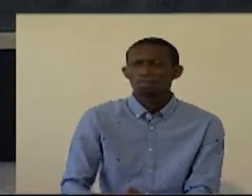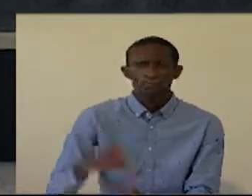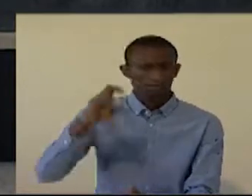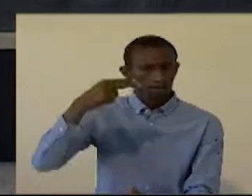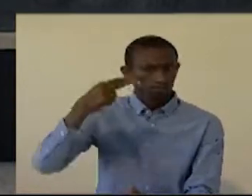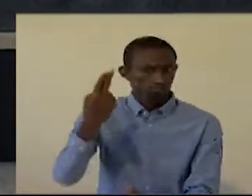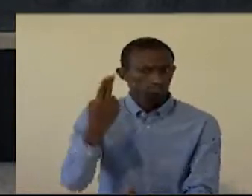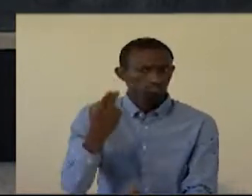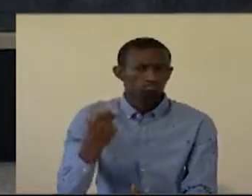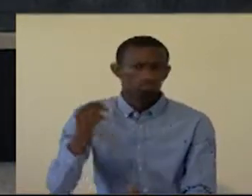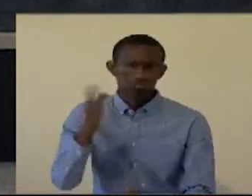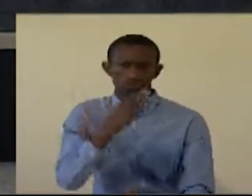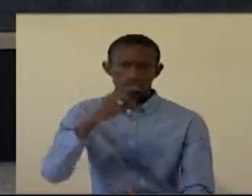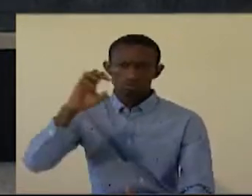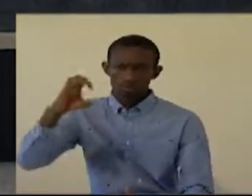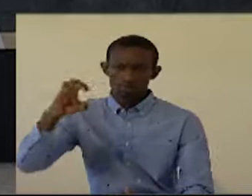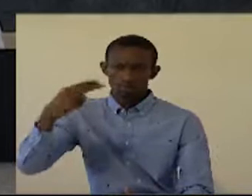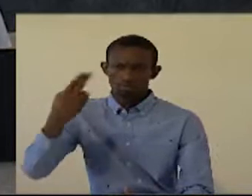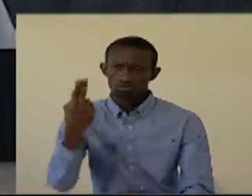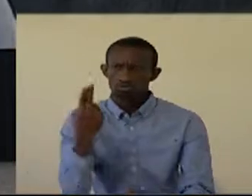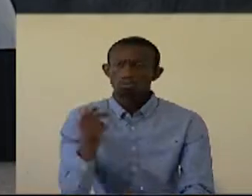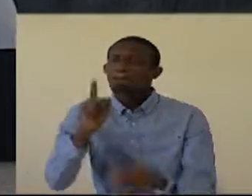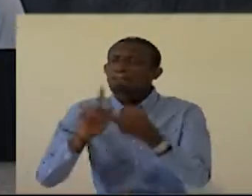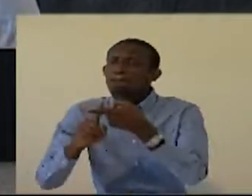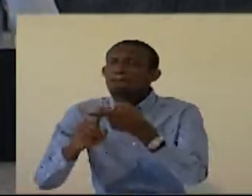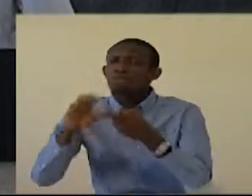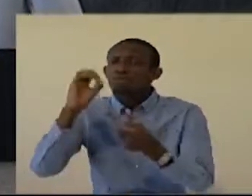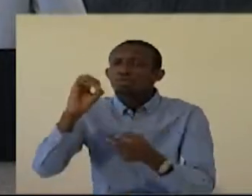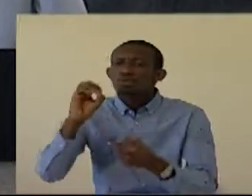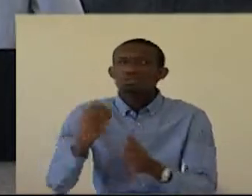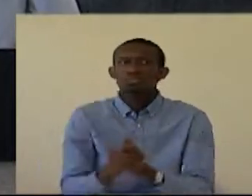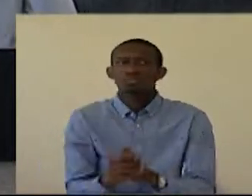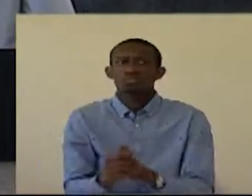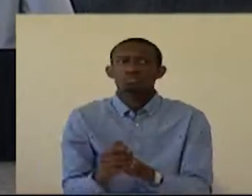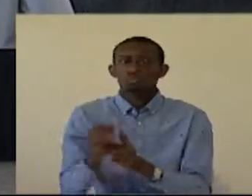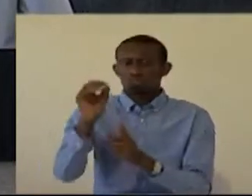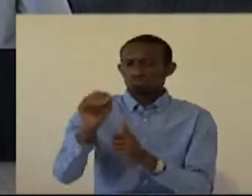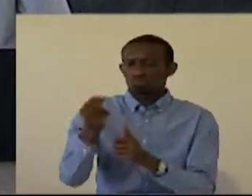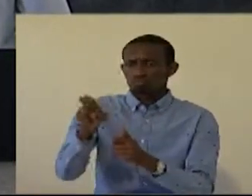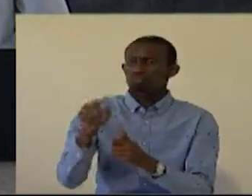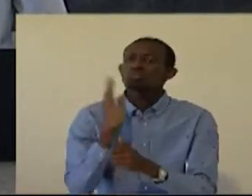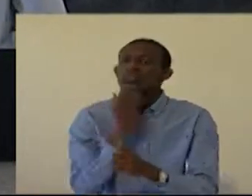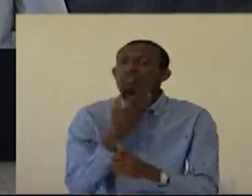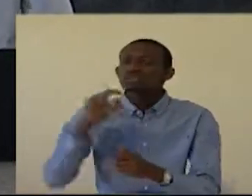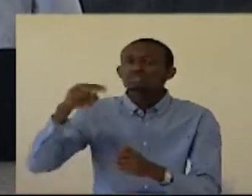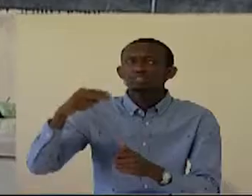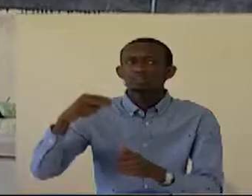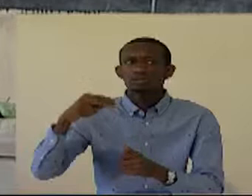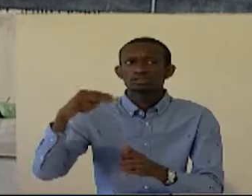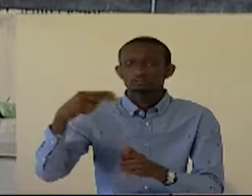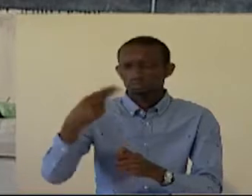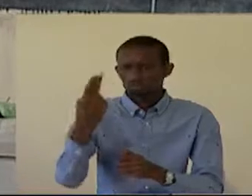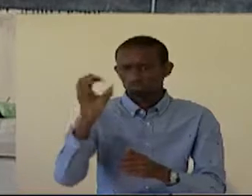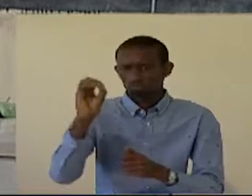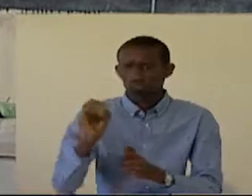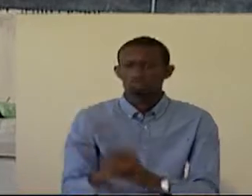CH3CH2, CH2 plus O3 in the presence of water. What do we